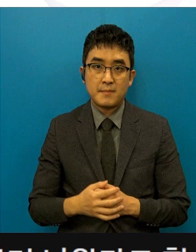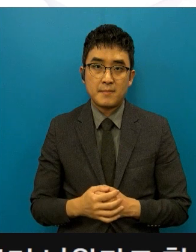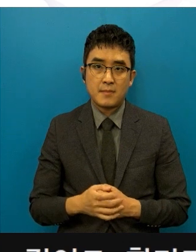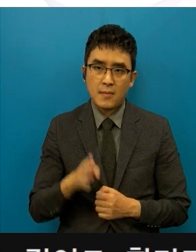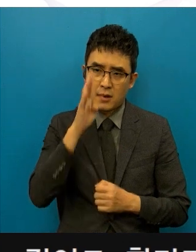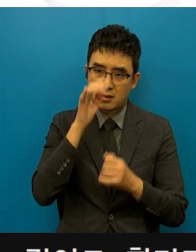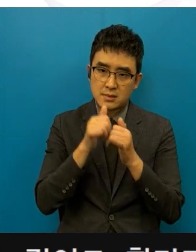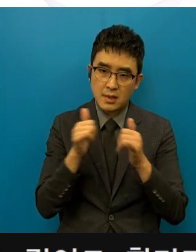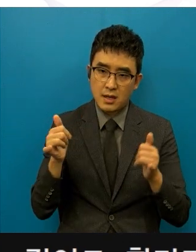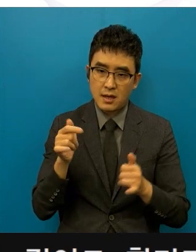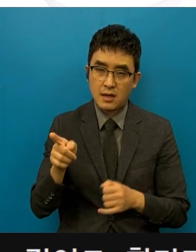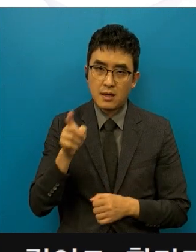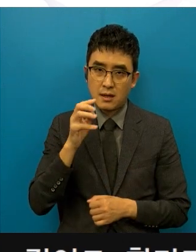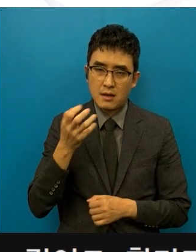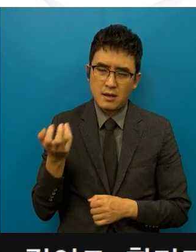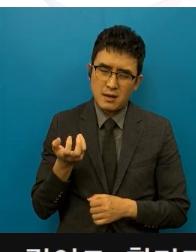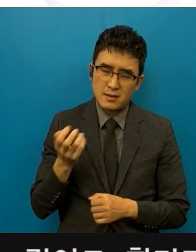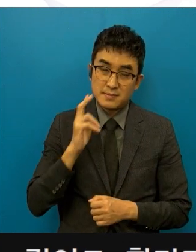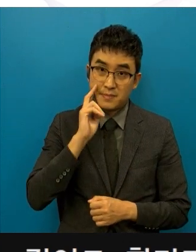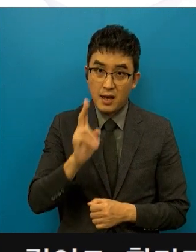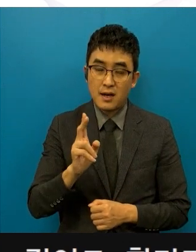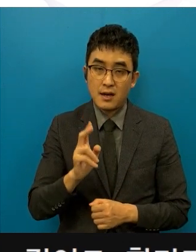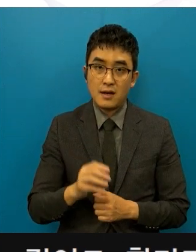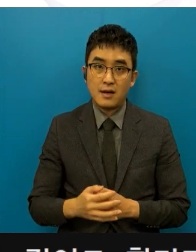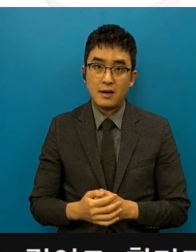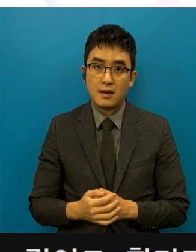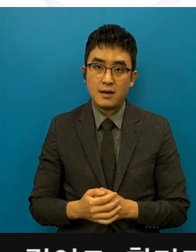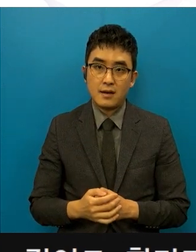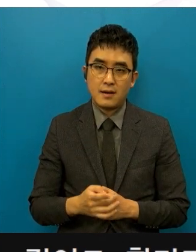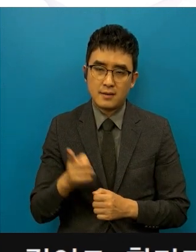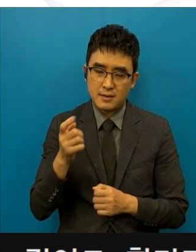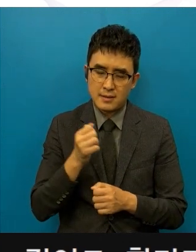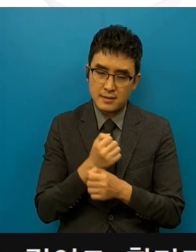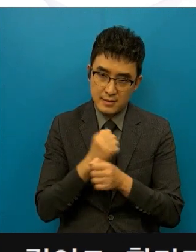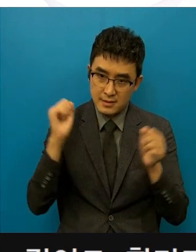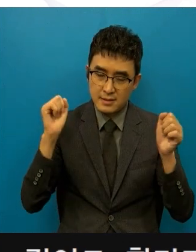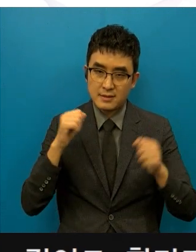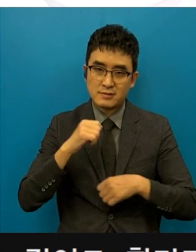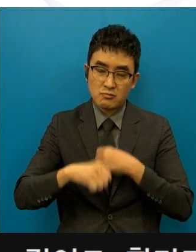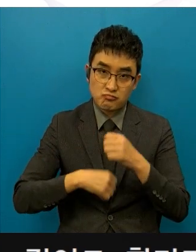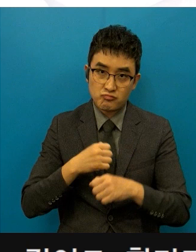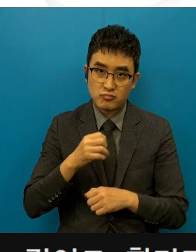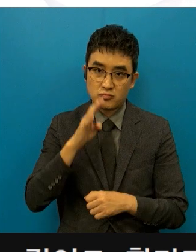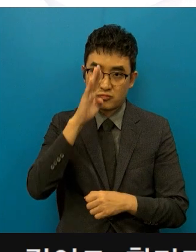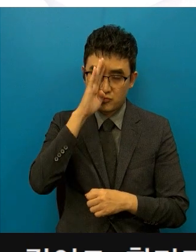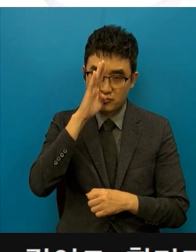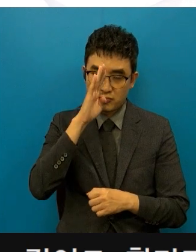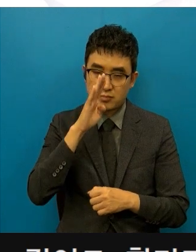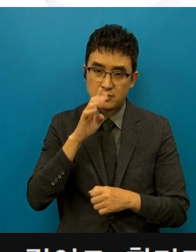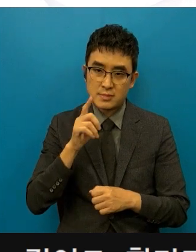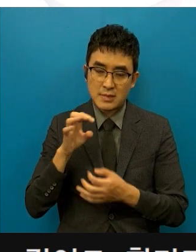wishes, that created and developed the practice that it is today.